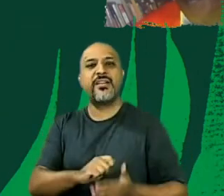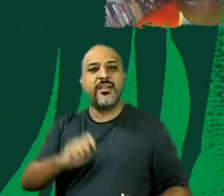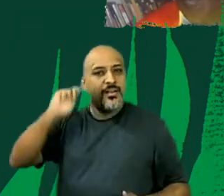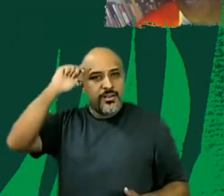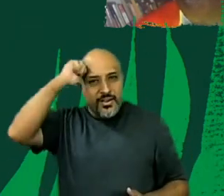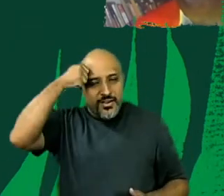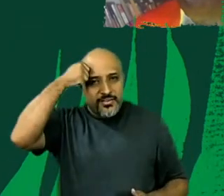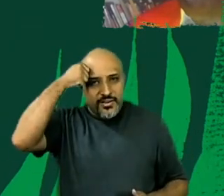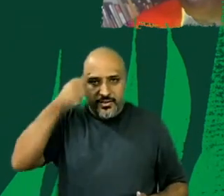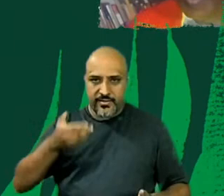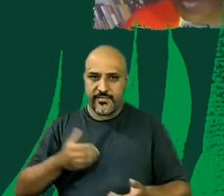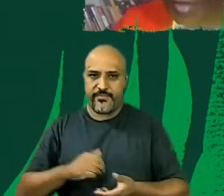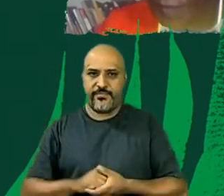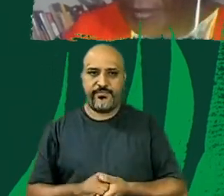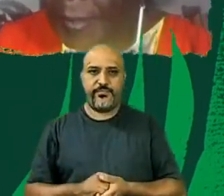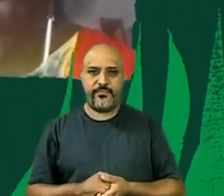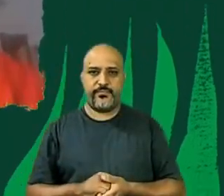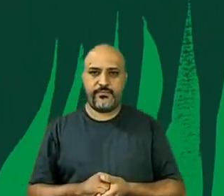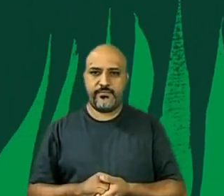women writers?